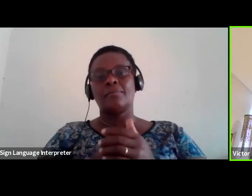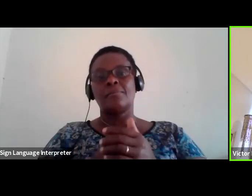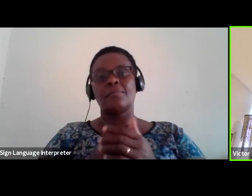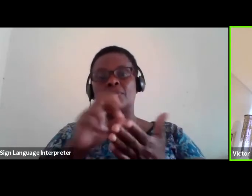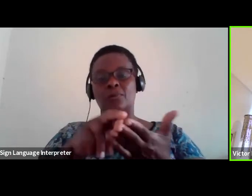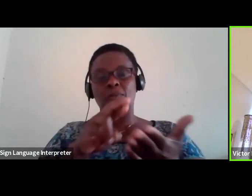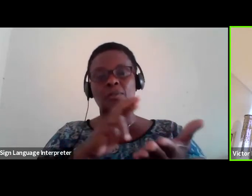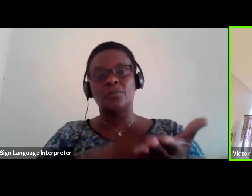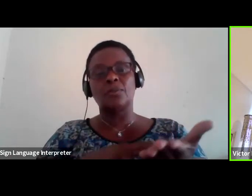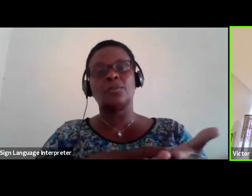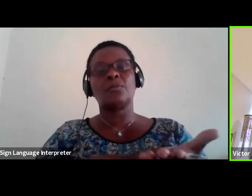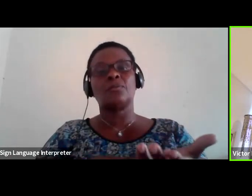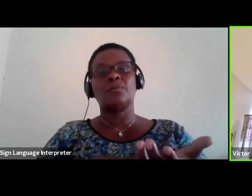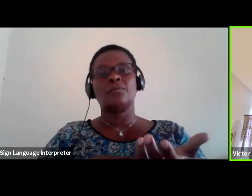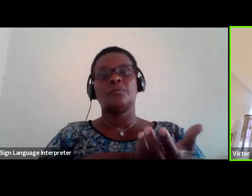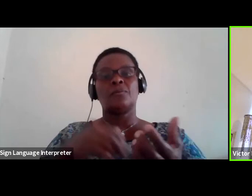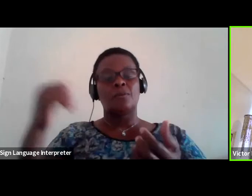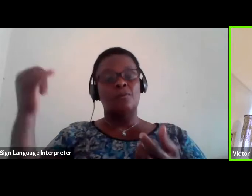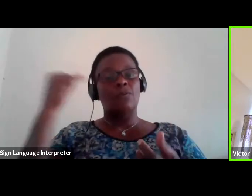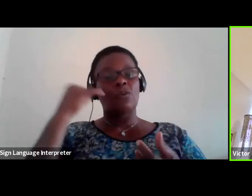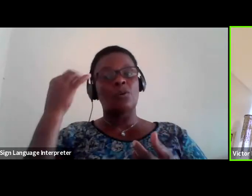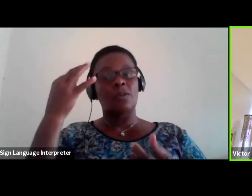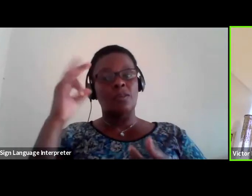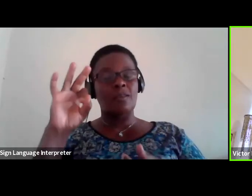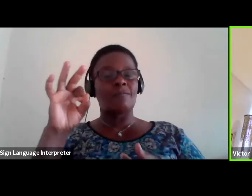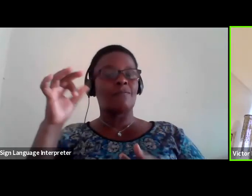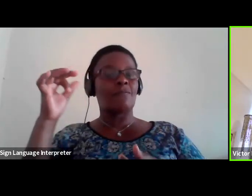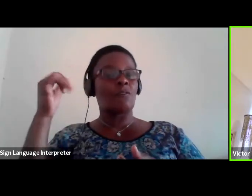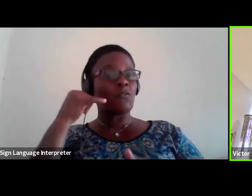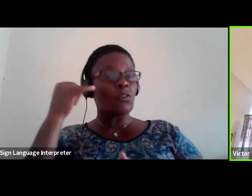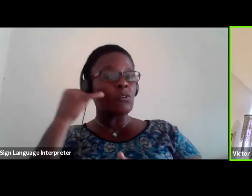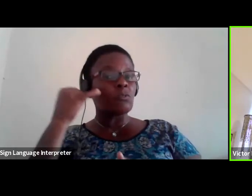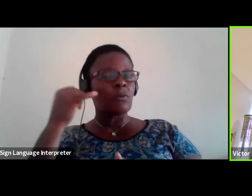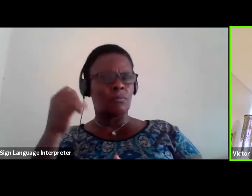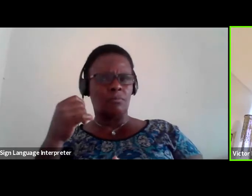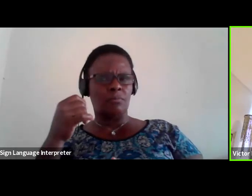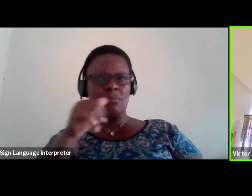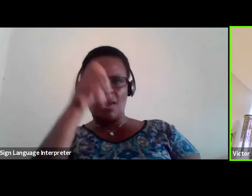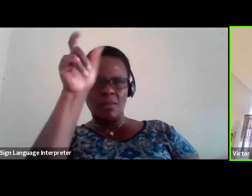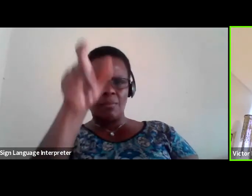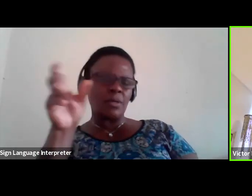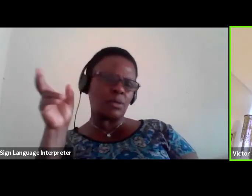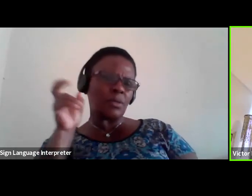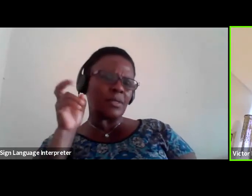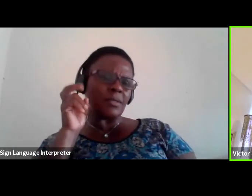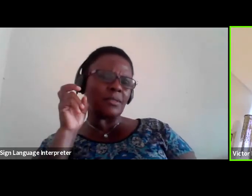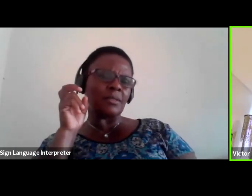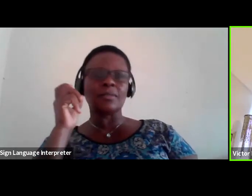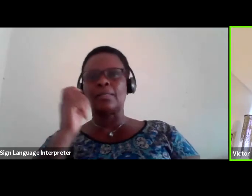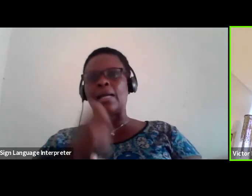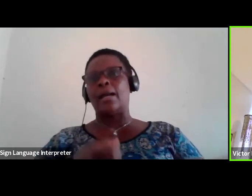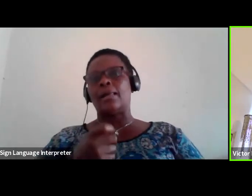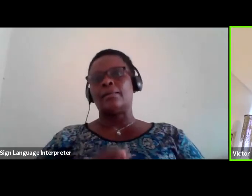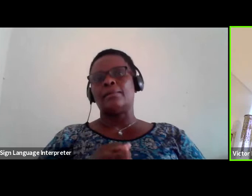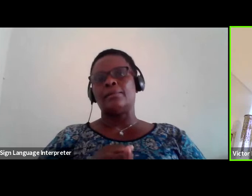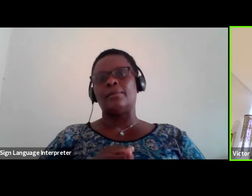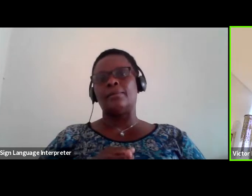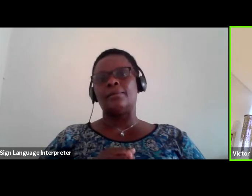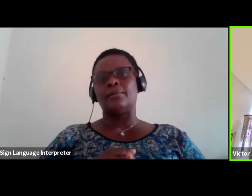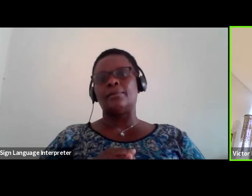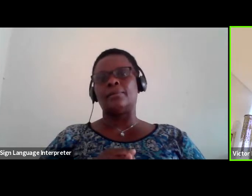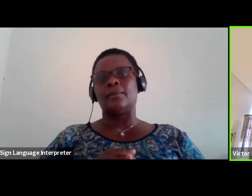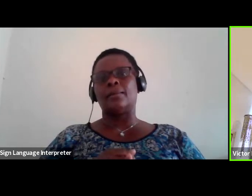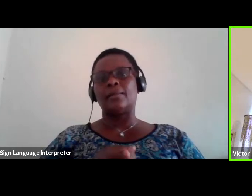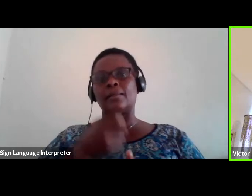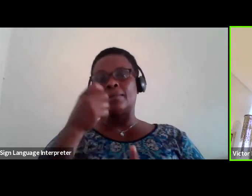registration, your phone calls being tapped. And so it's difficult for these individuals